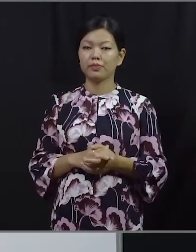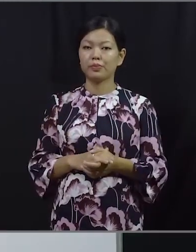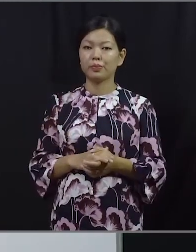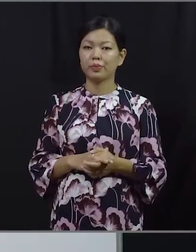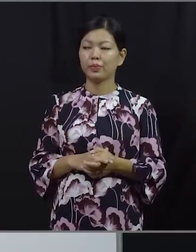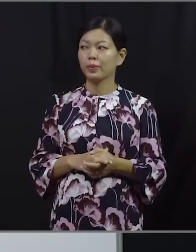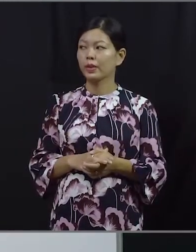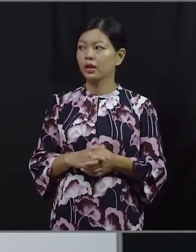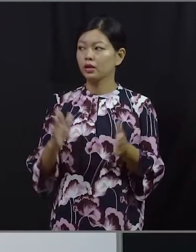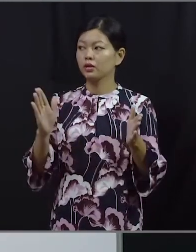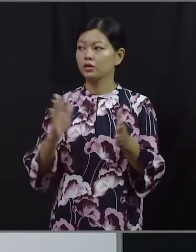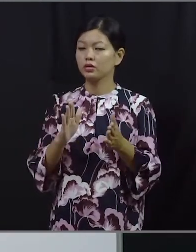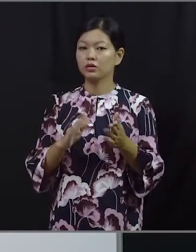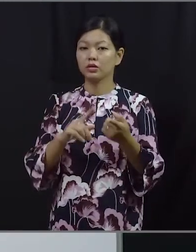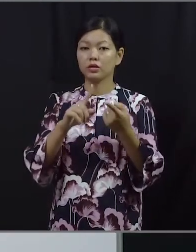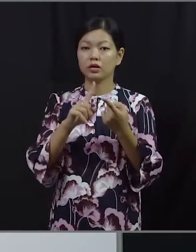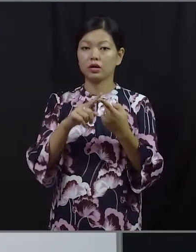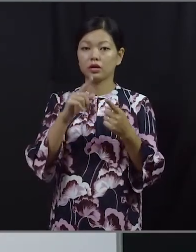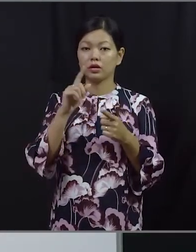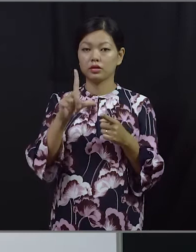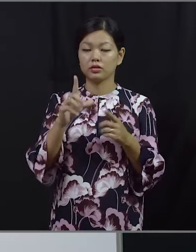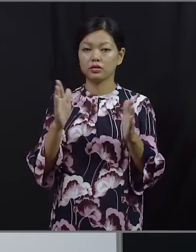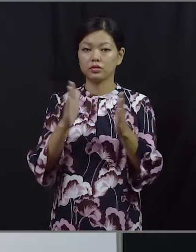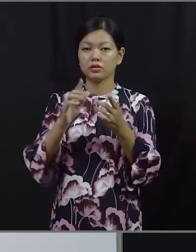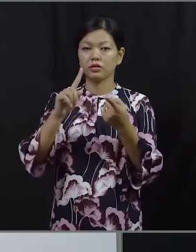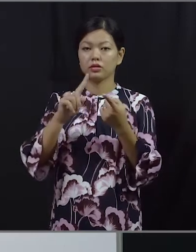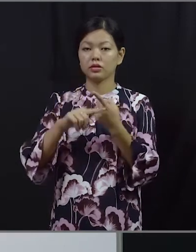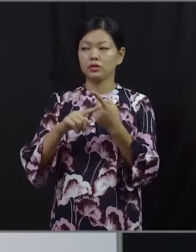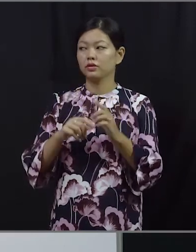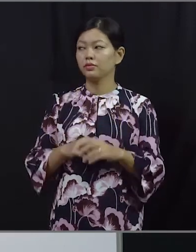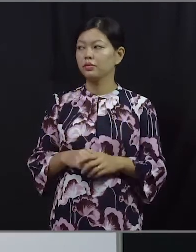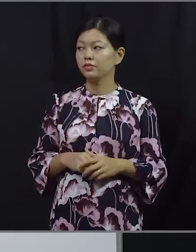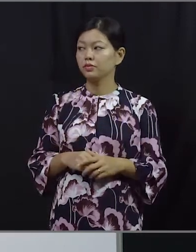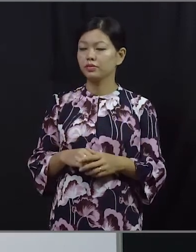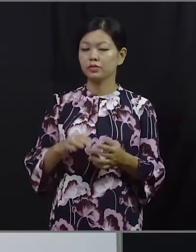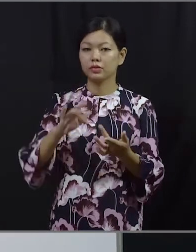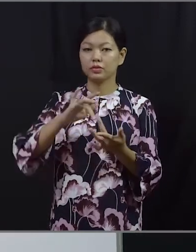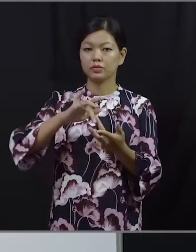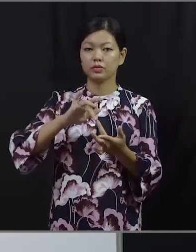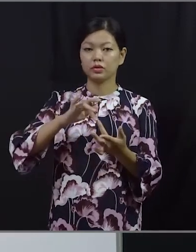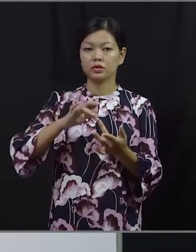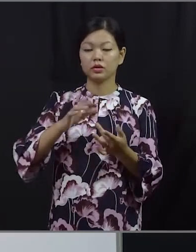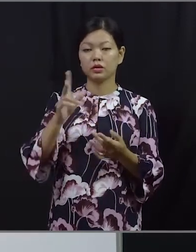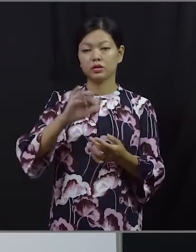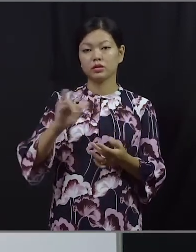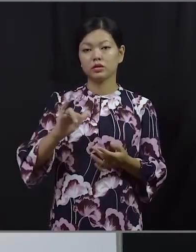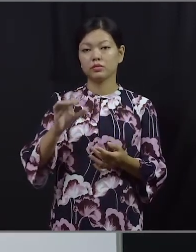short that is E. So, here I will write C, and this is a C dash, this is optical center. So, this image will form in between